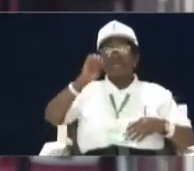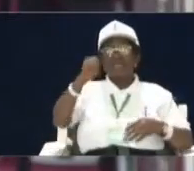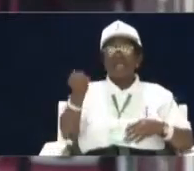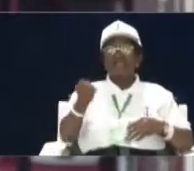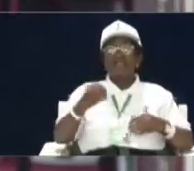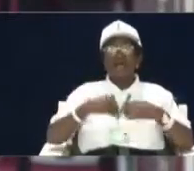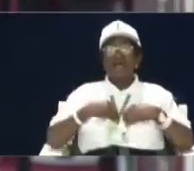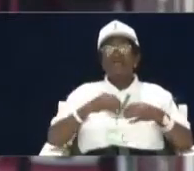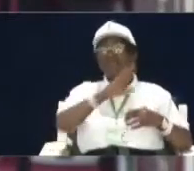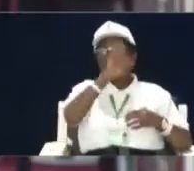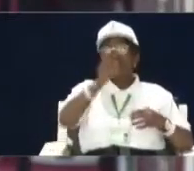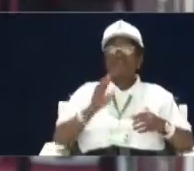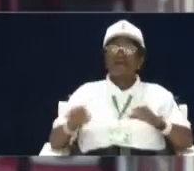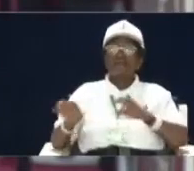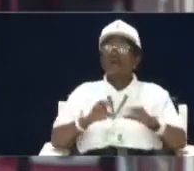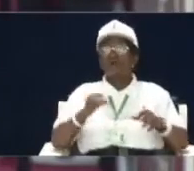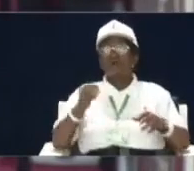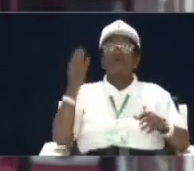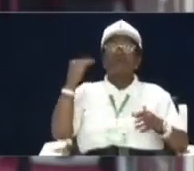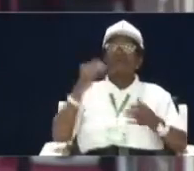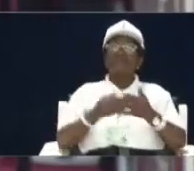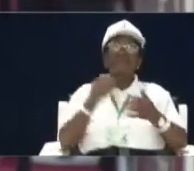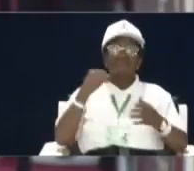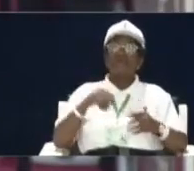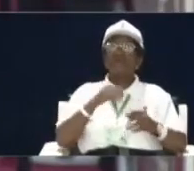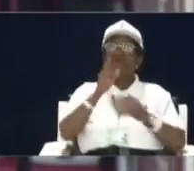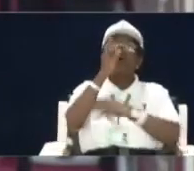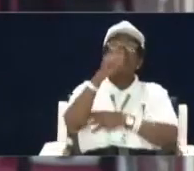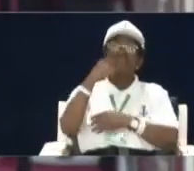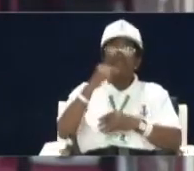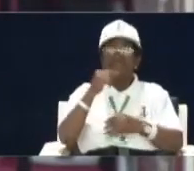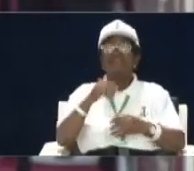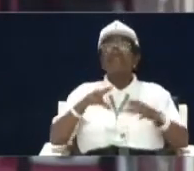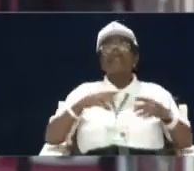God said, fine, son, I've taken note.